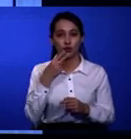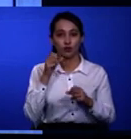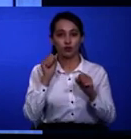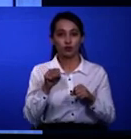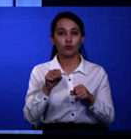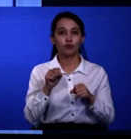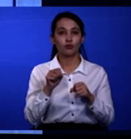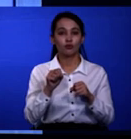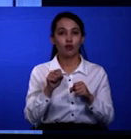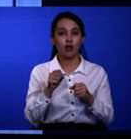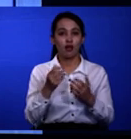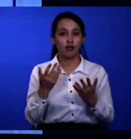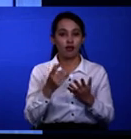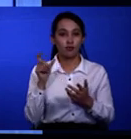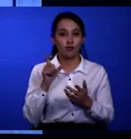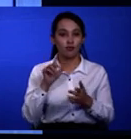o'zgartirasiz. Tayyormisiz?